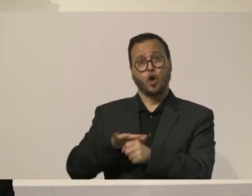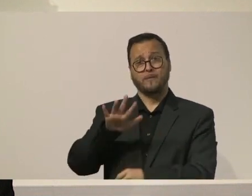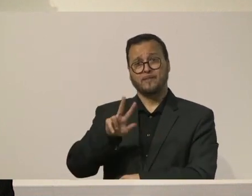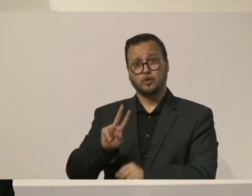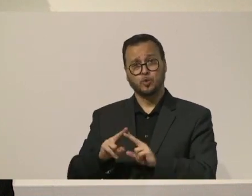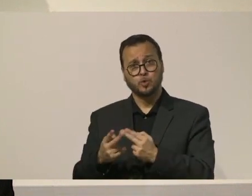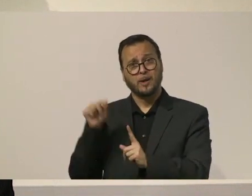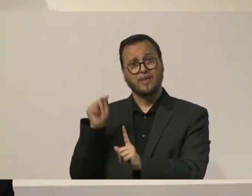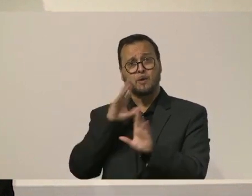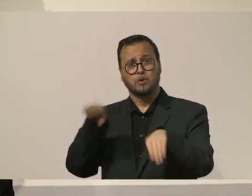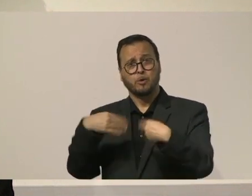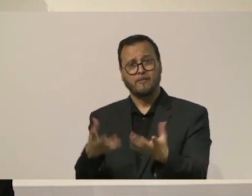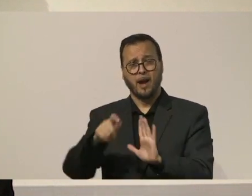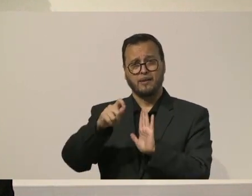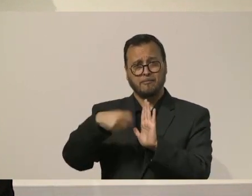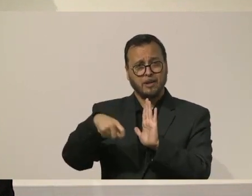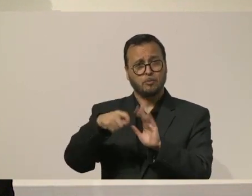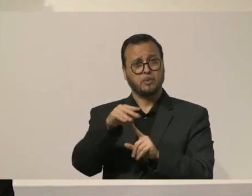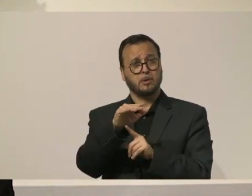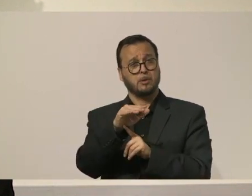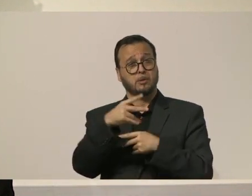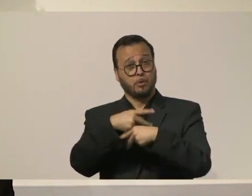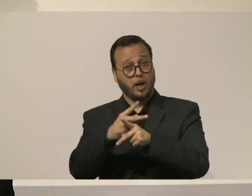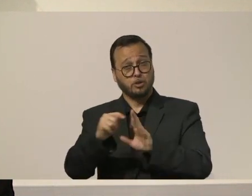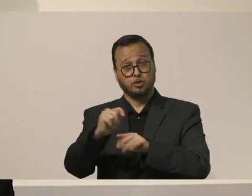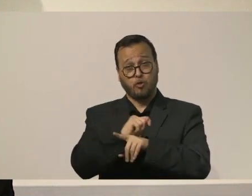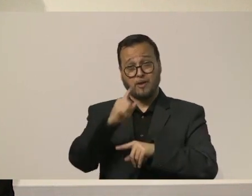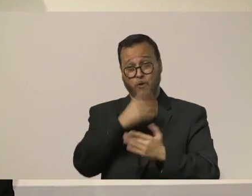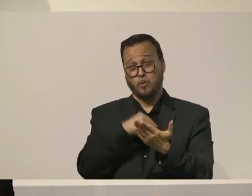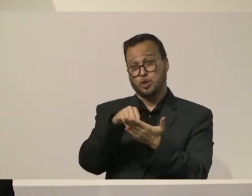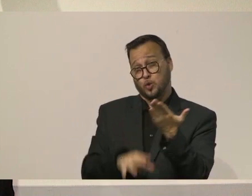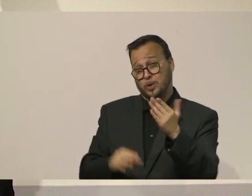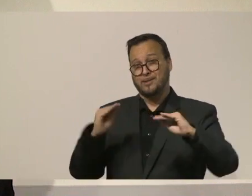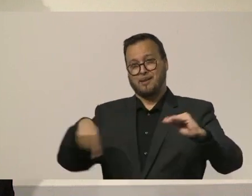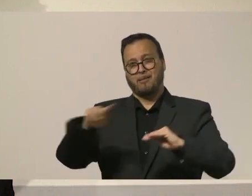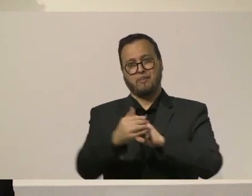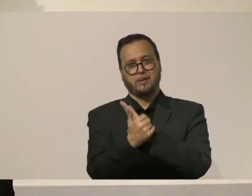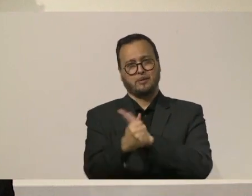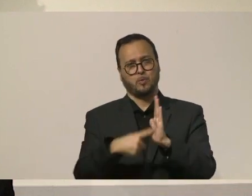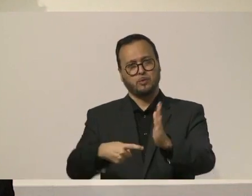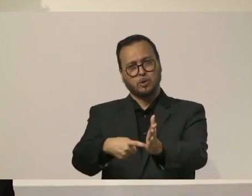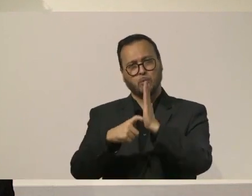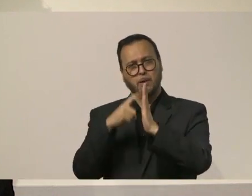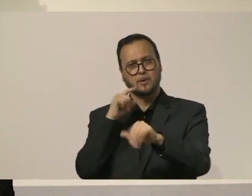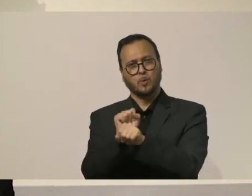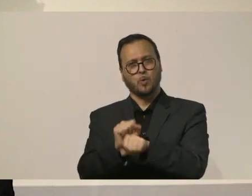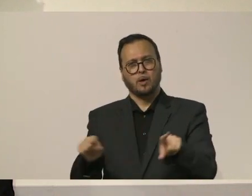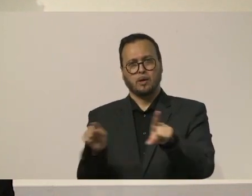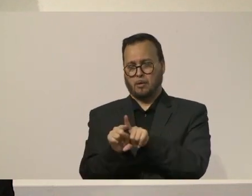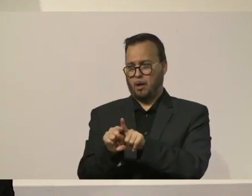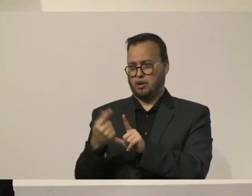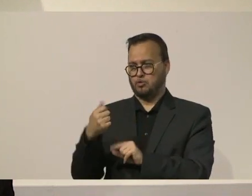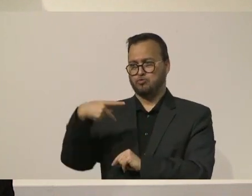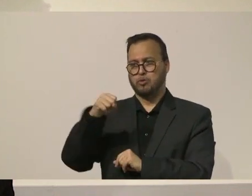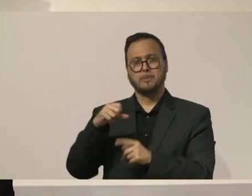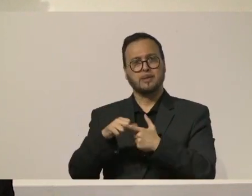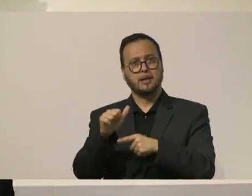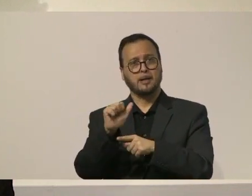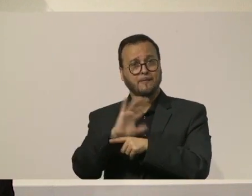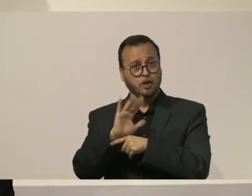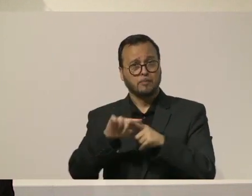will provide film production training to our students and teach them the skills required to work as grips in film and television